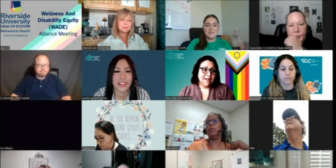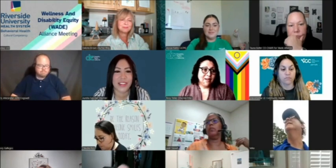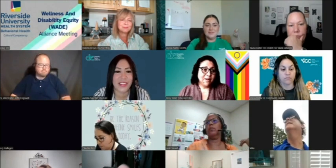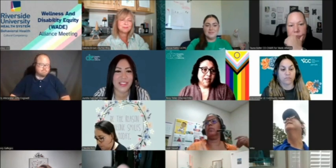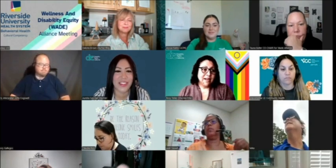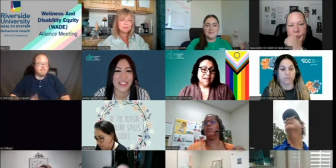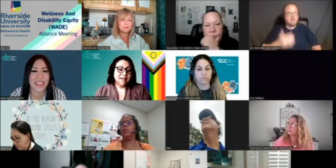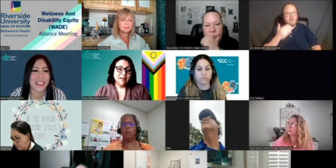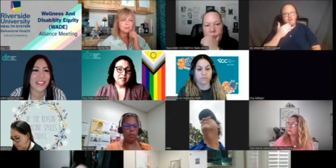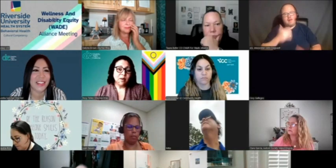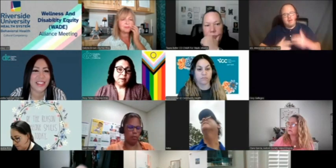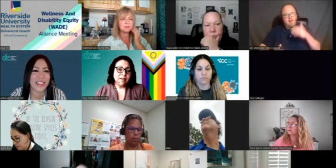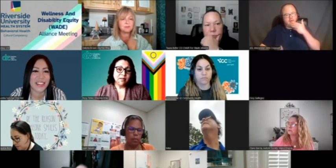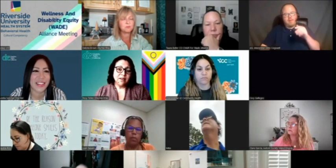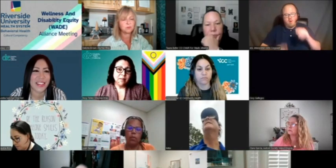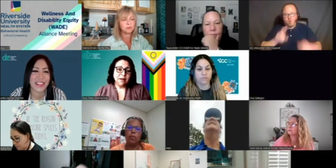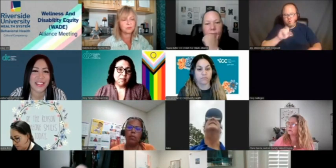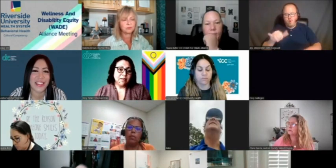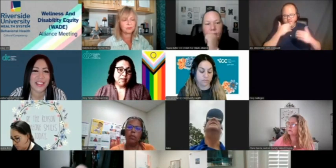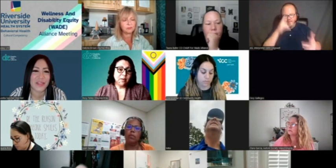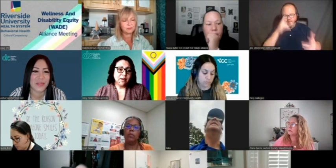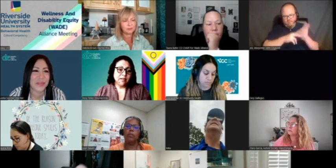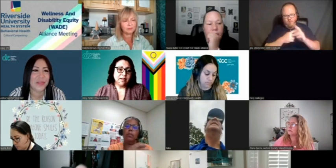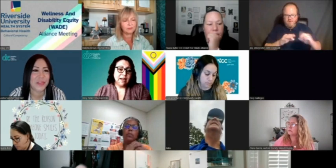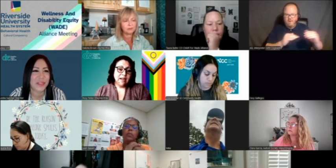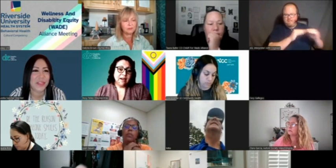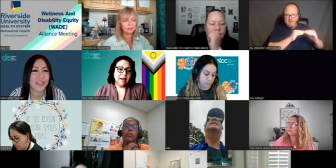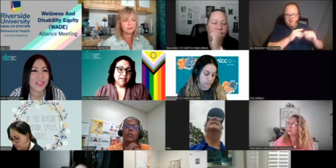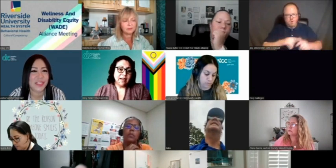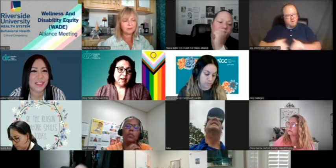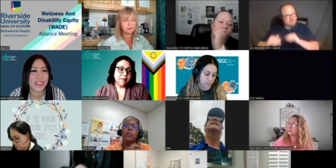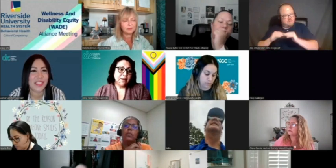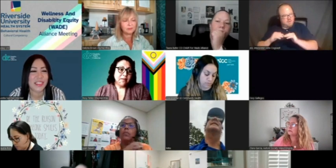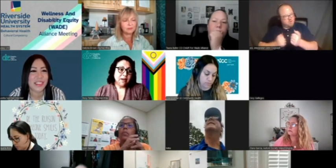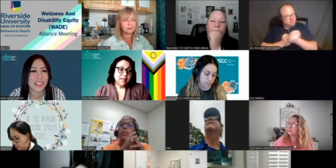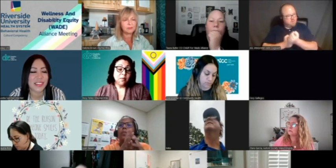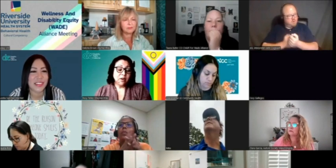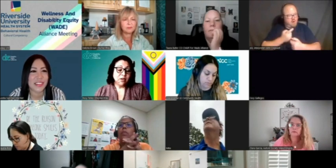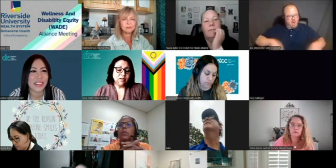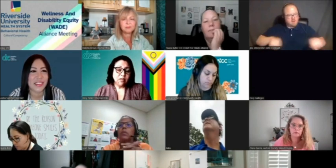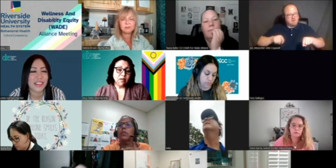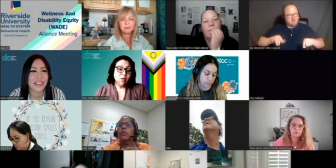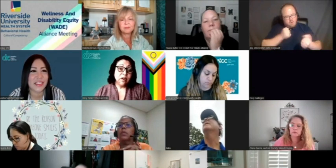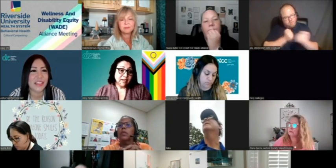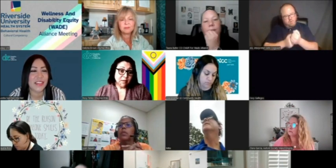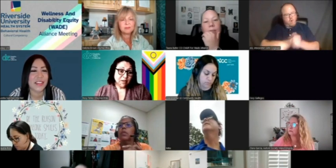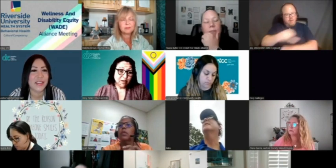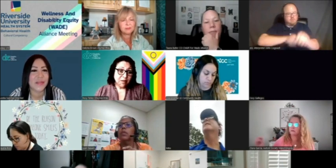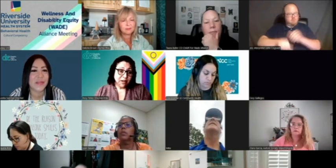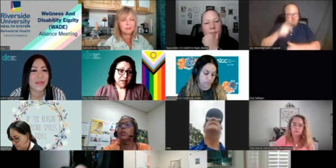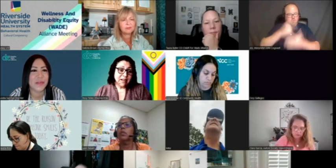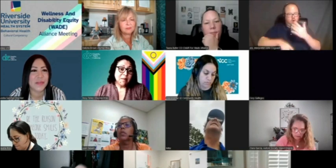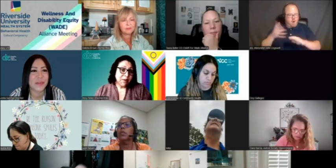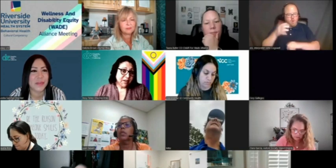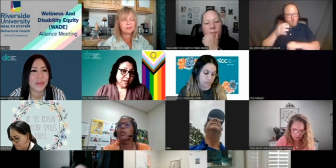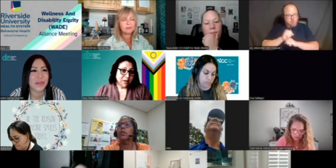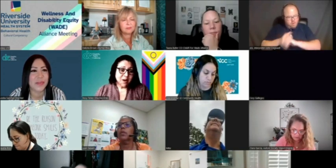Thank you, Aurelia. And I think that's the purpose, right, of peer-to-peer supports and us, like, being of support to each other in the works that we do. Now